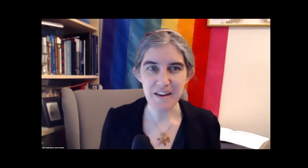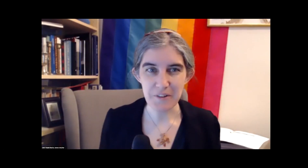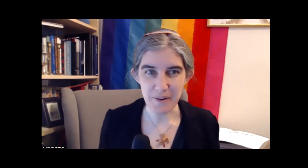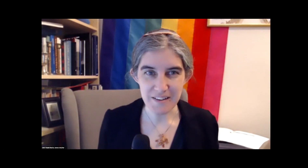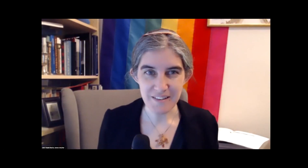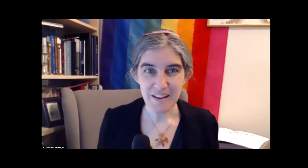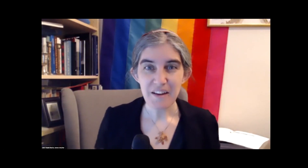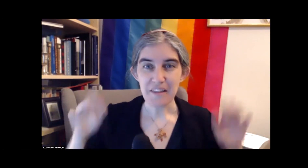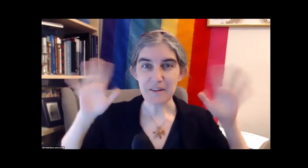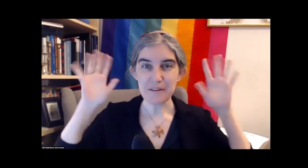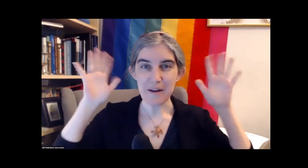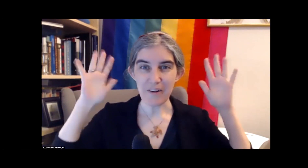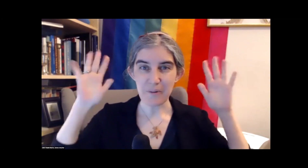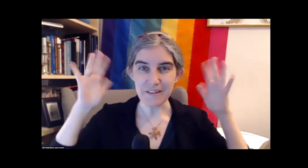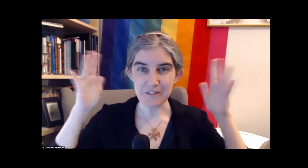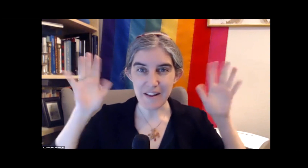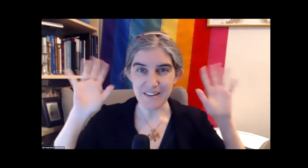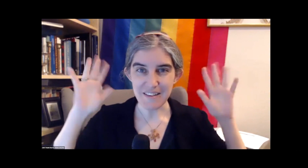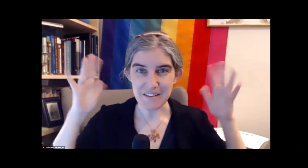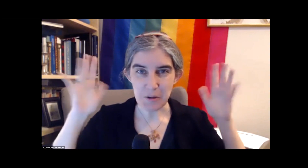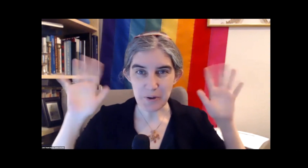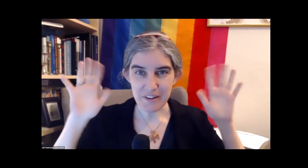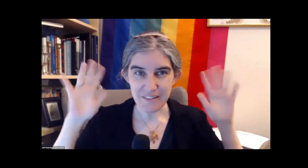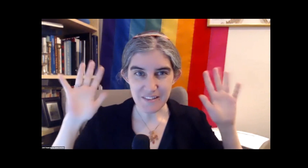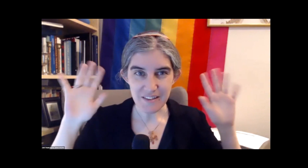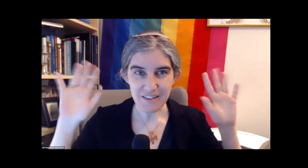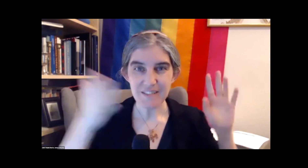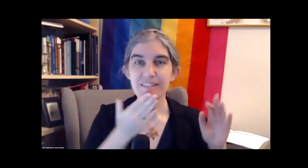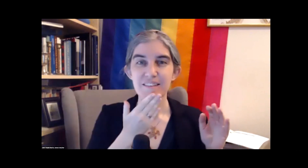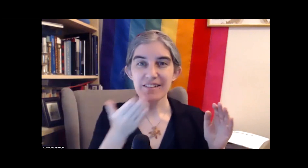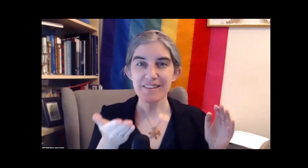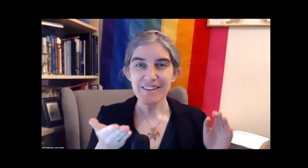much, everyone. Thank you to our wonderful ASL interpreters.